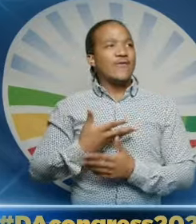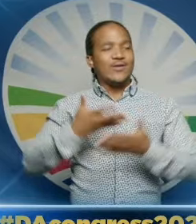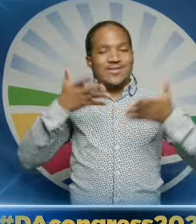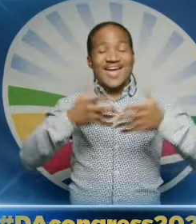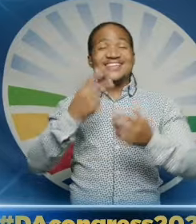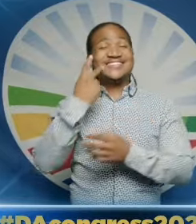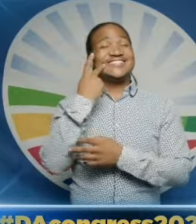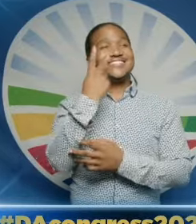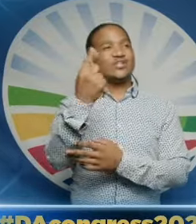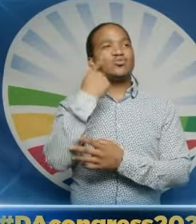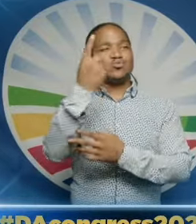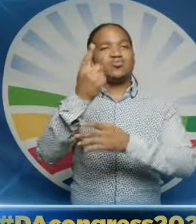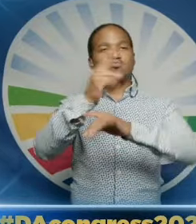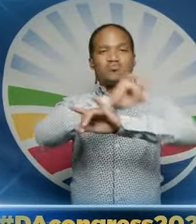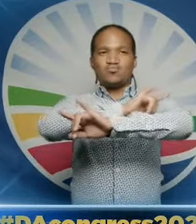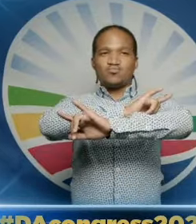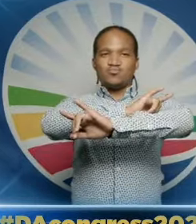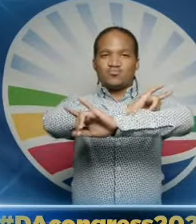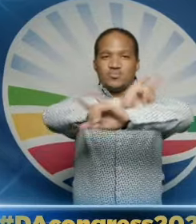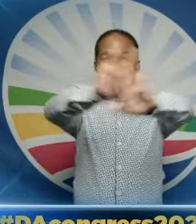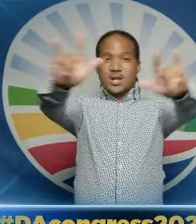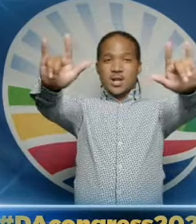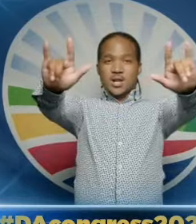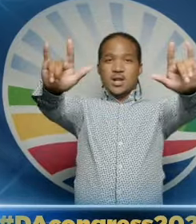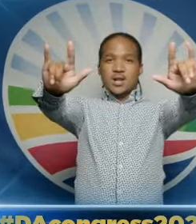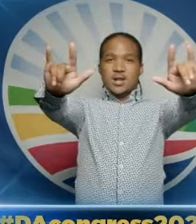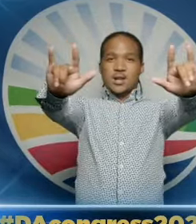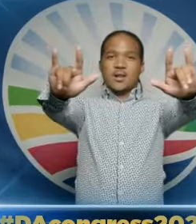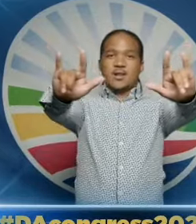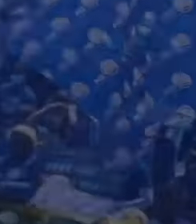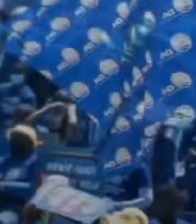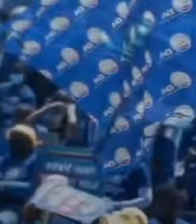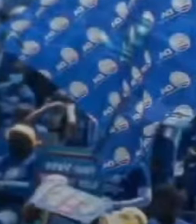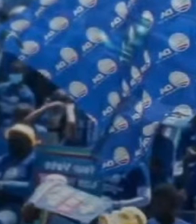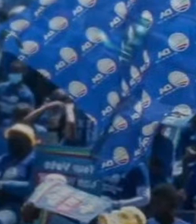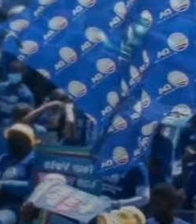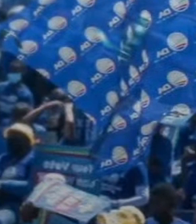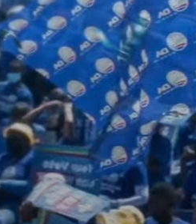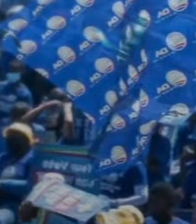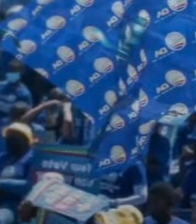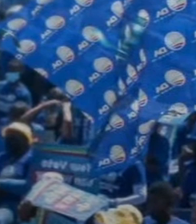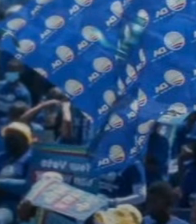tomorrow. See you then. Shop our way.